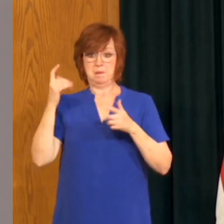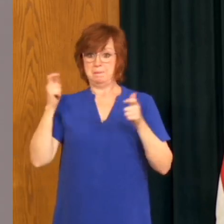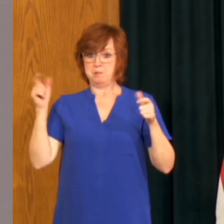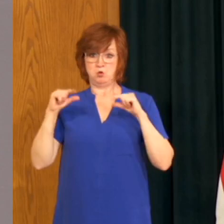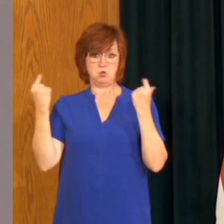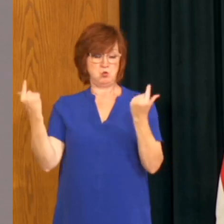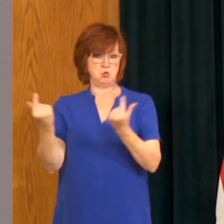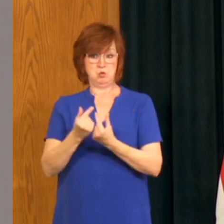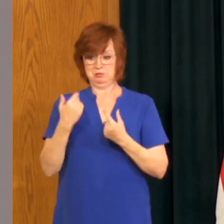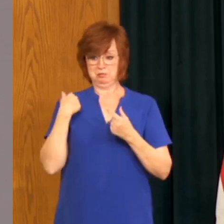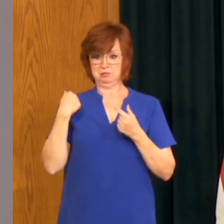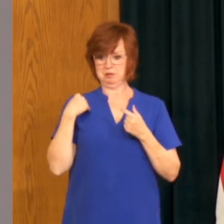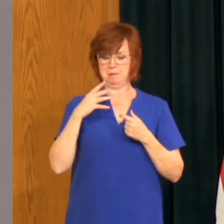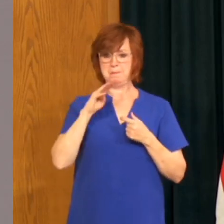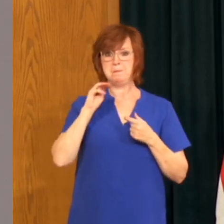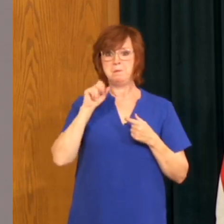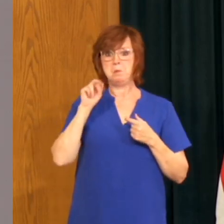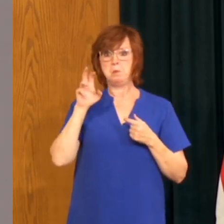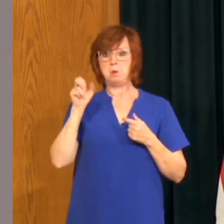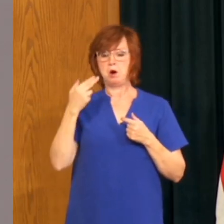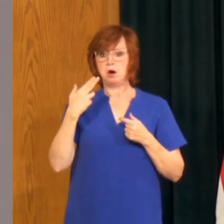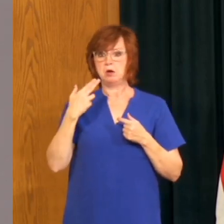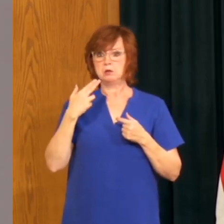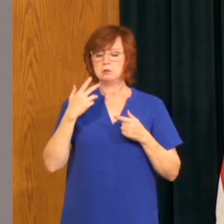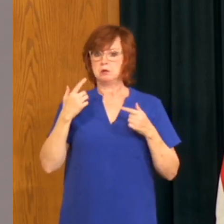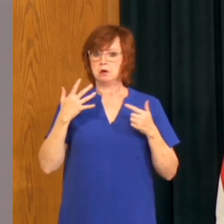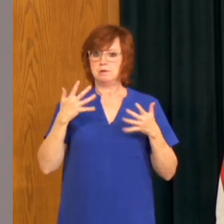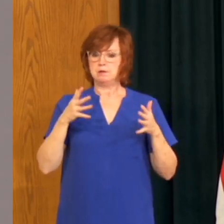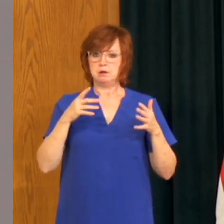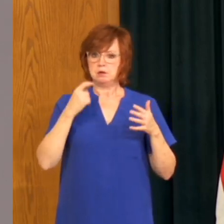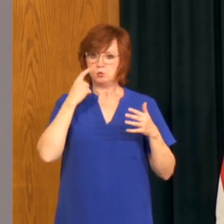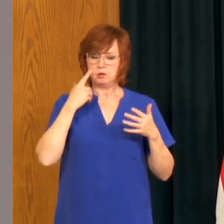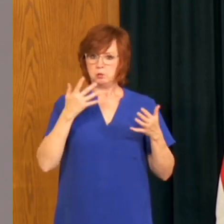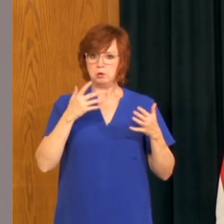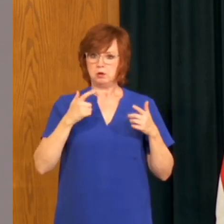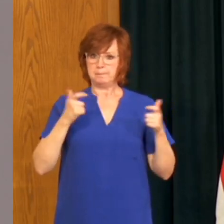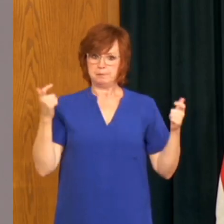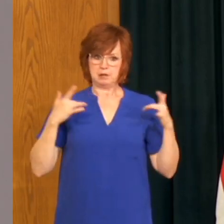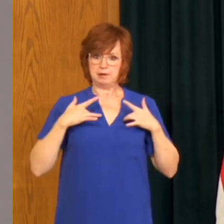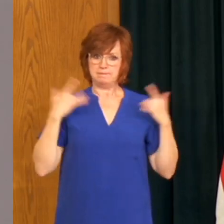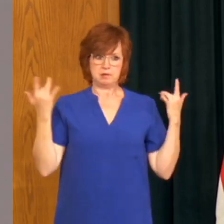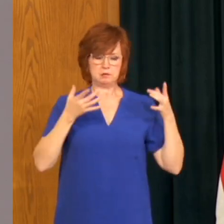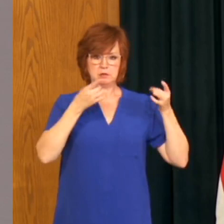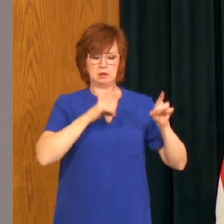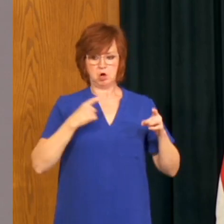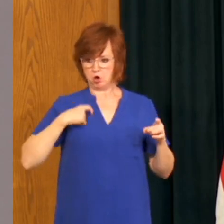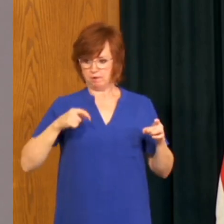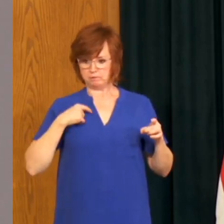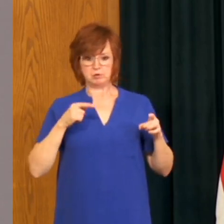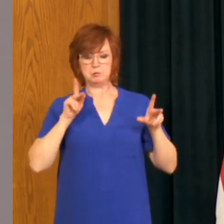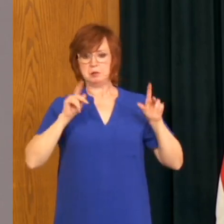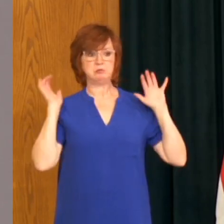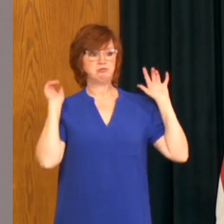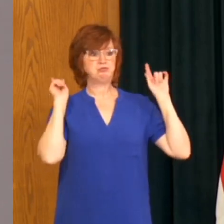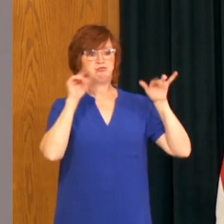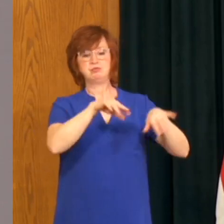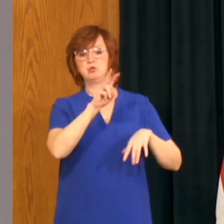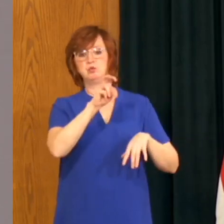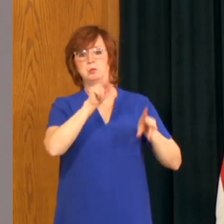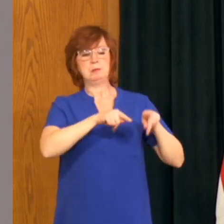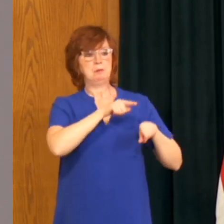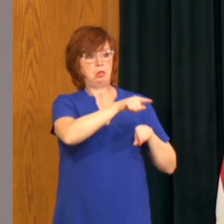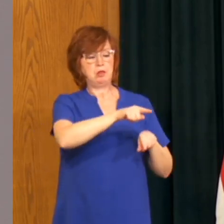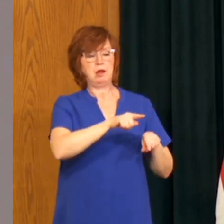we had transmission throughout Canada from large conferences, from large other community events. So I think we can't forget that recent